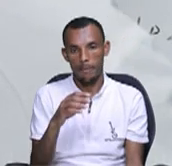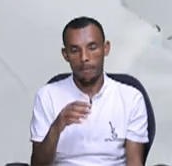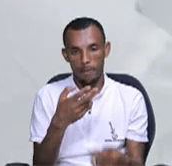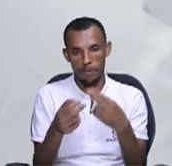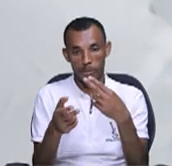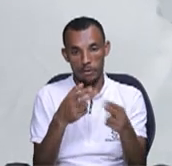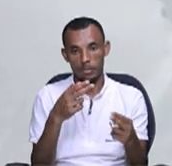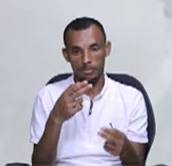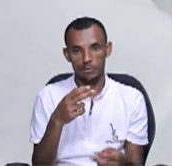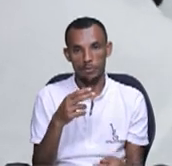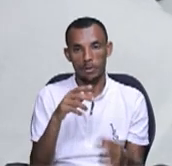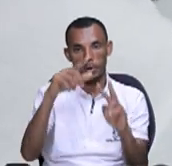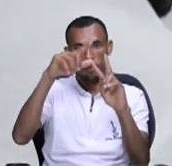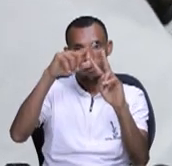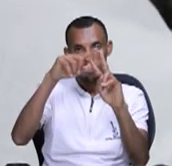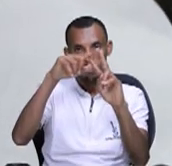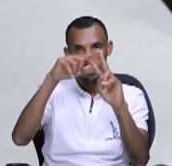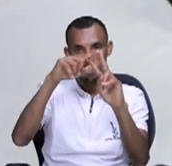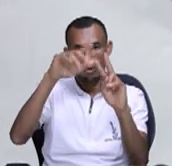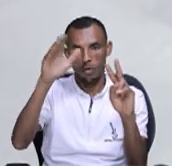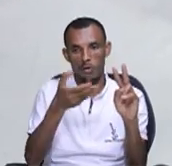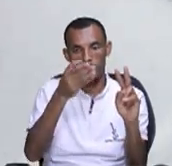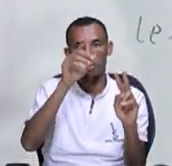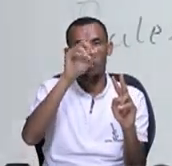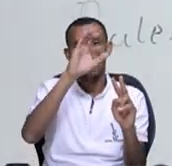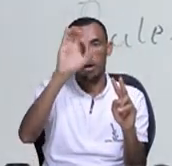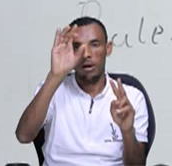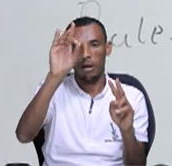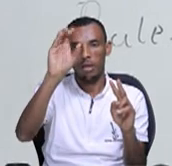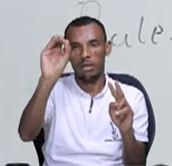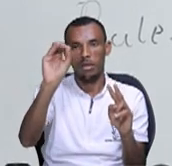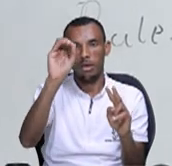by pi over 180 degree.